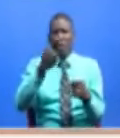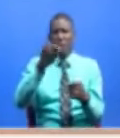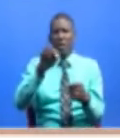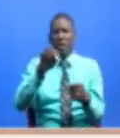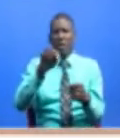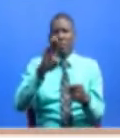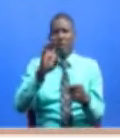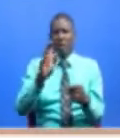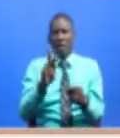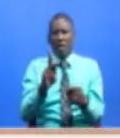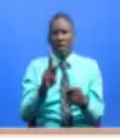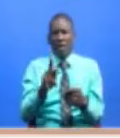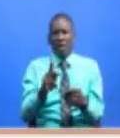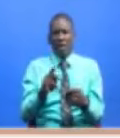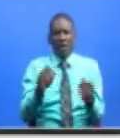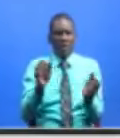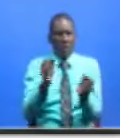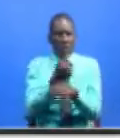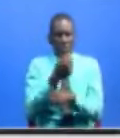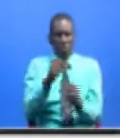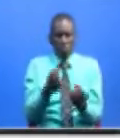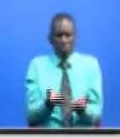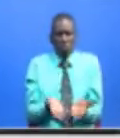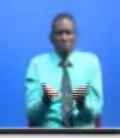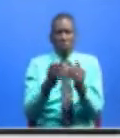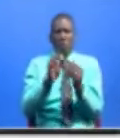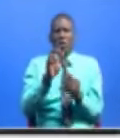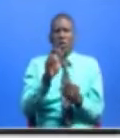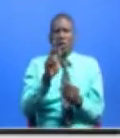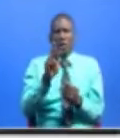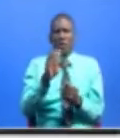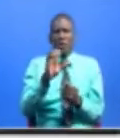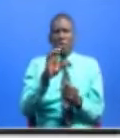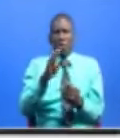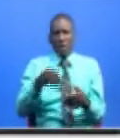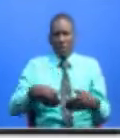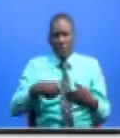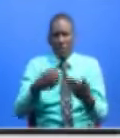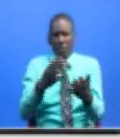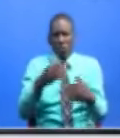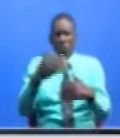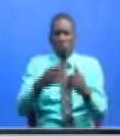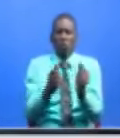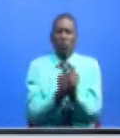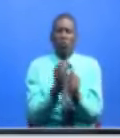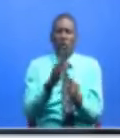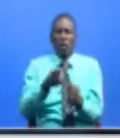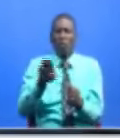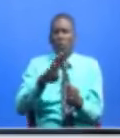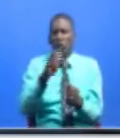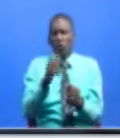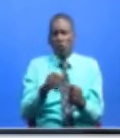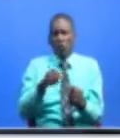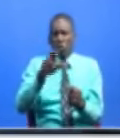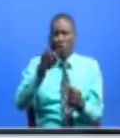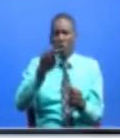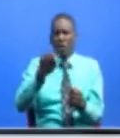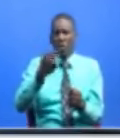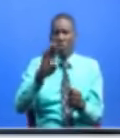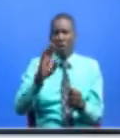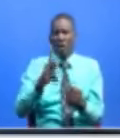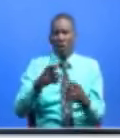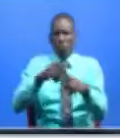like a bottomless pit. KCB had sunk about 14 billion shillings into NBK since acquiring it